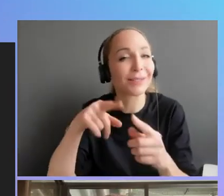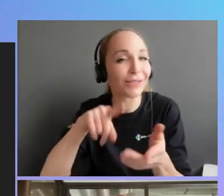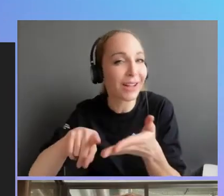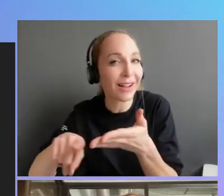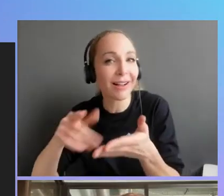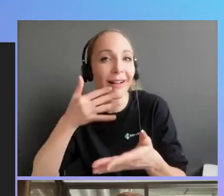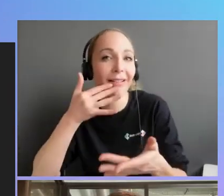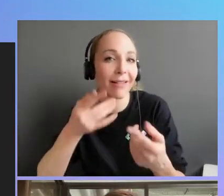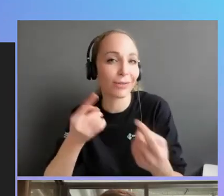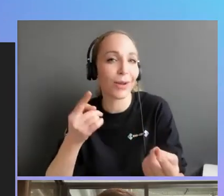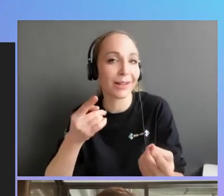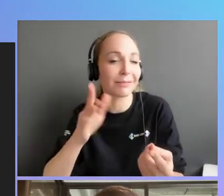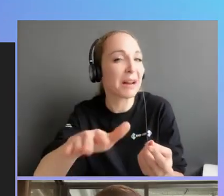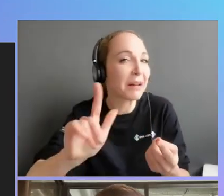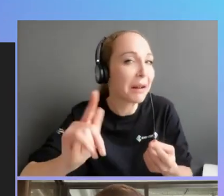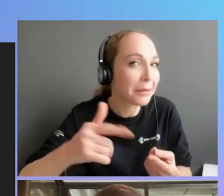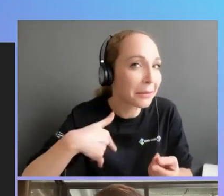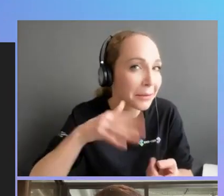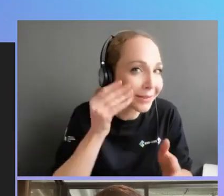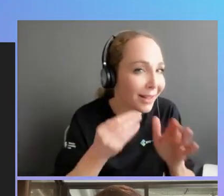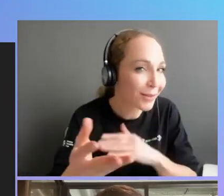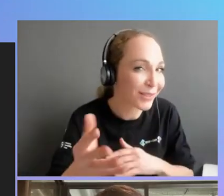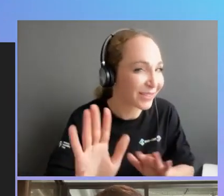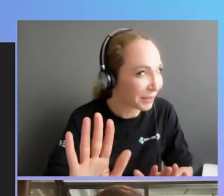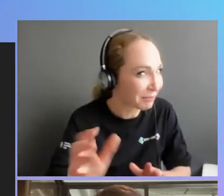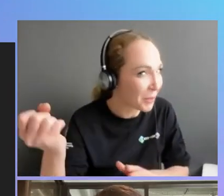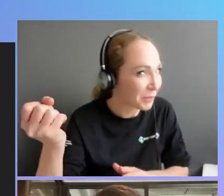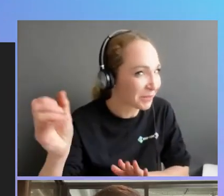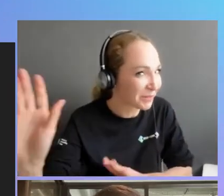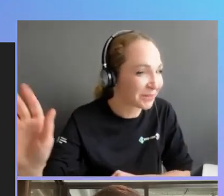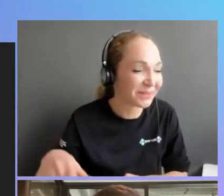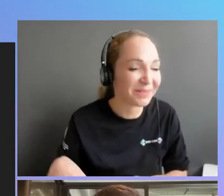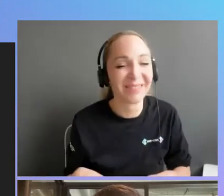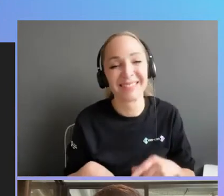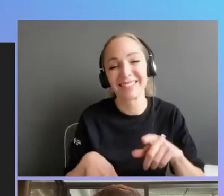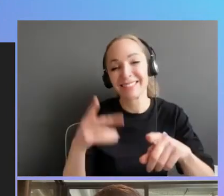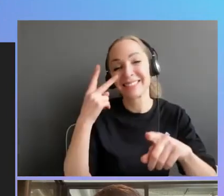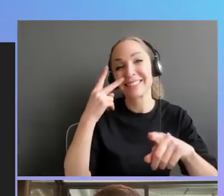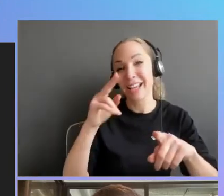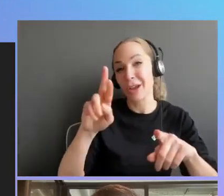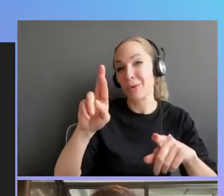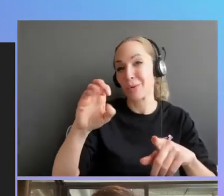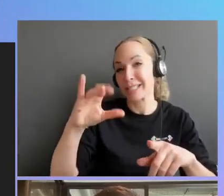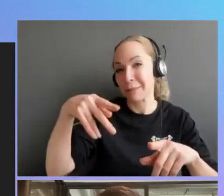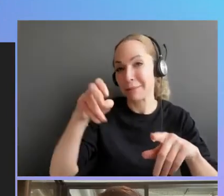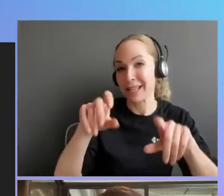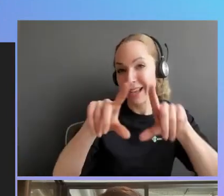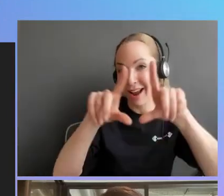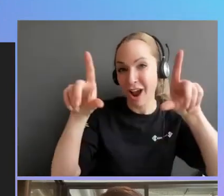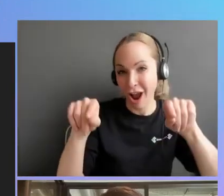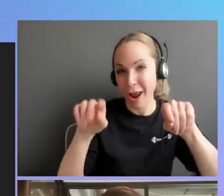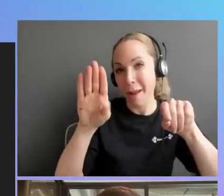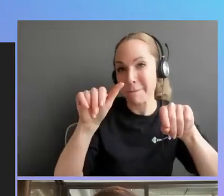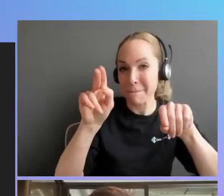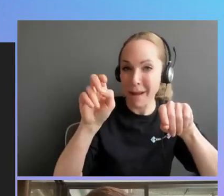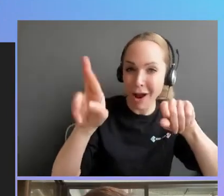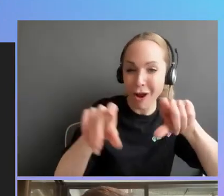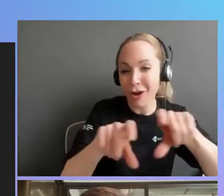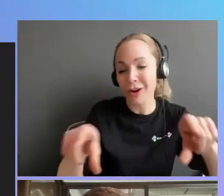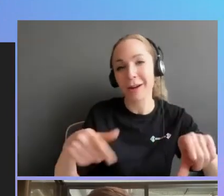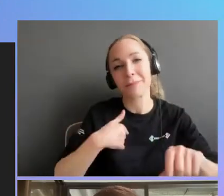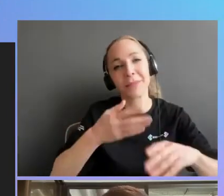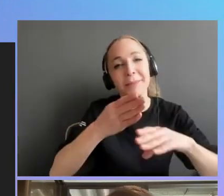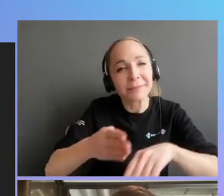today. Below the banner of the recipe card with the image, we have a breakdown table of the prep time, the cook